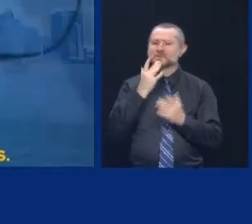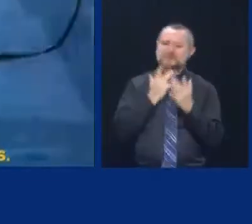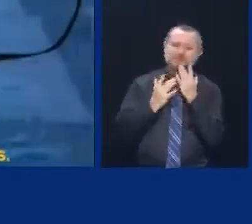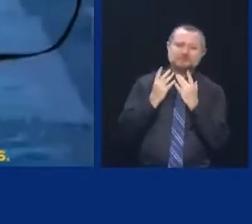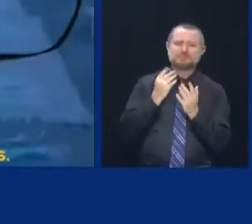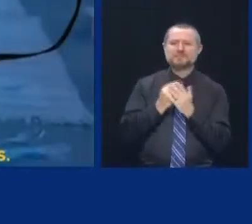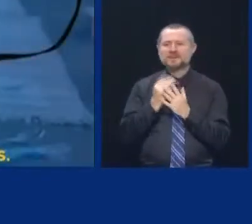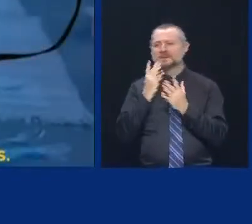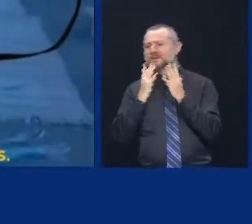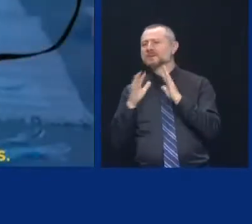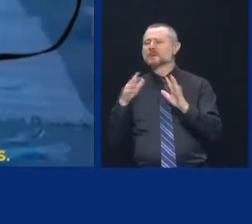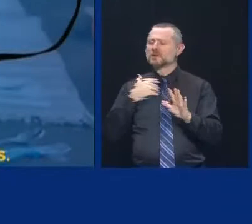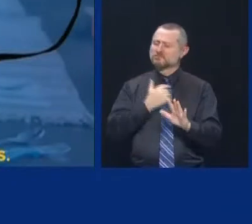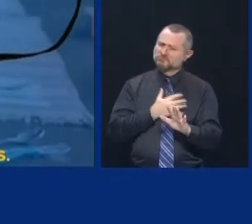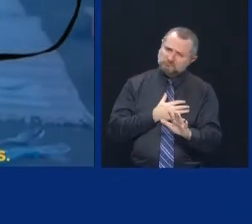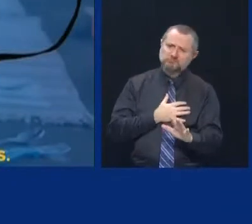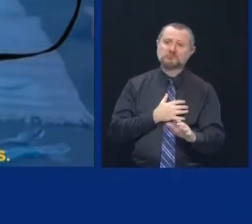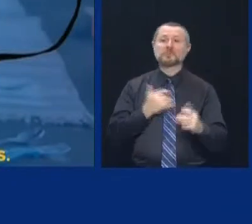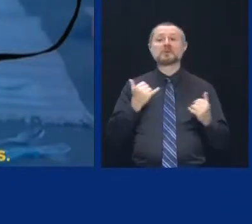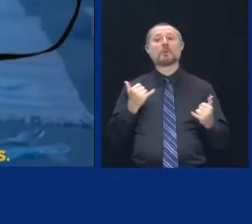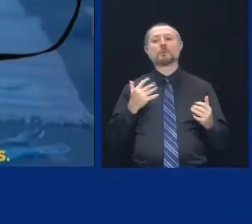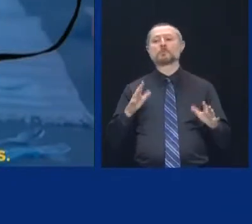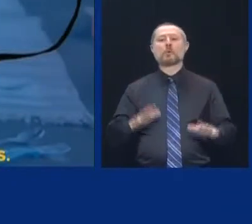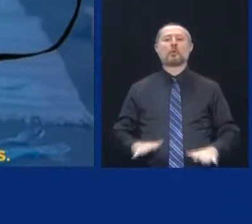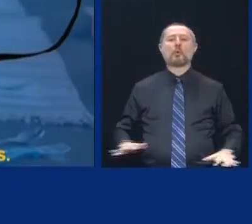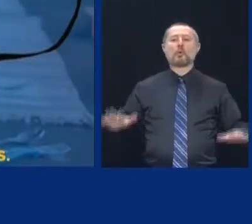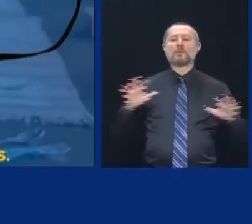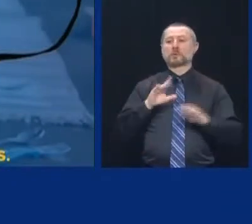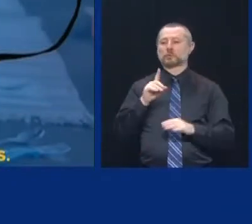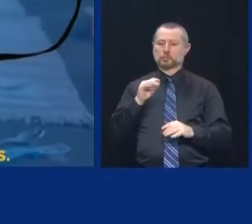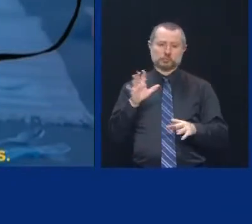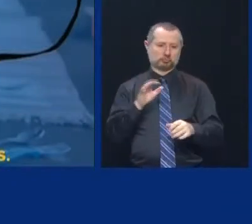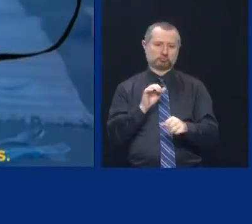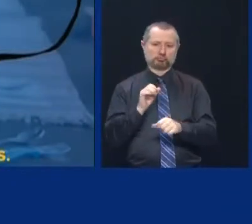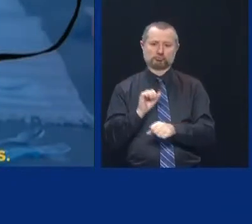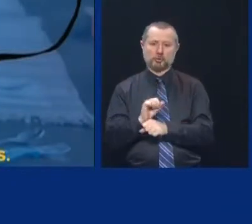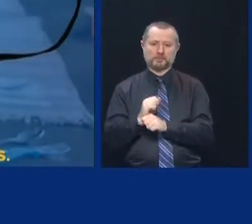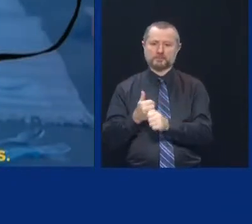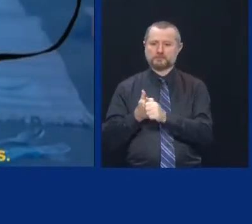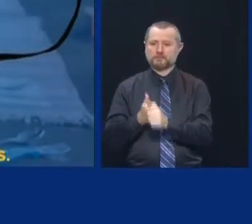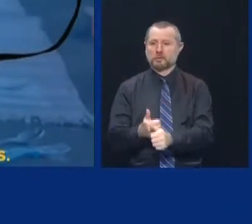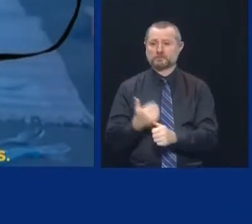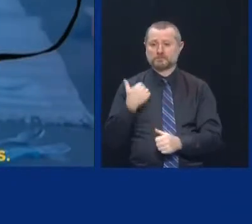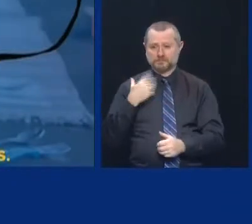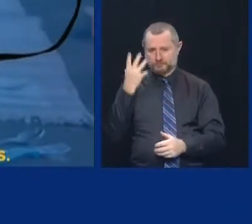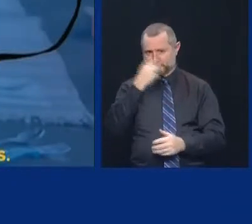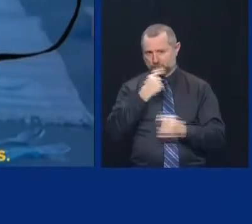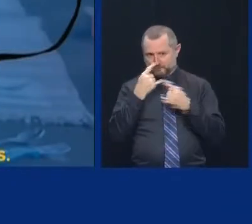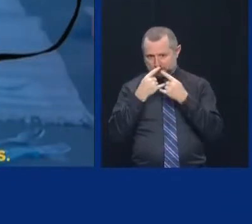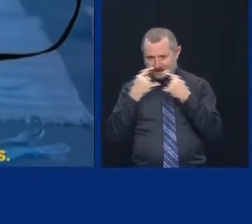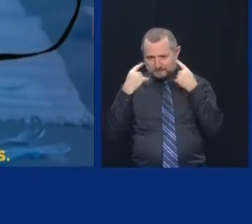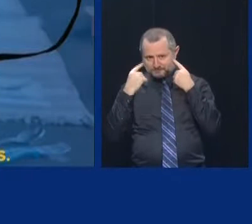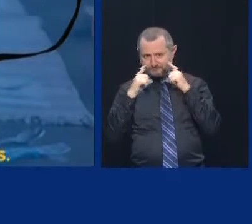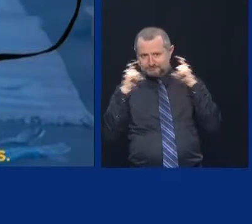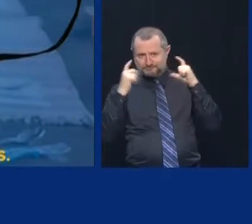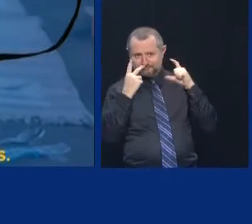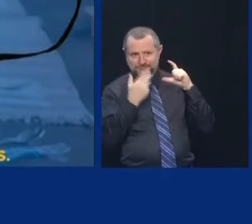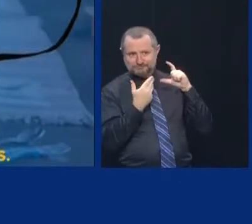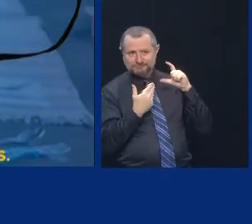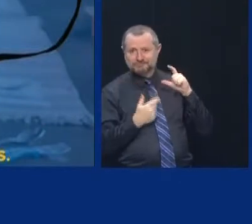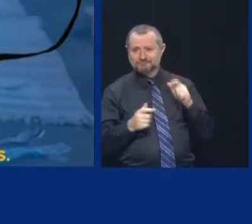their part. That's why we have this very attractive and